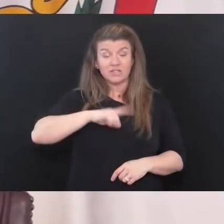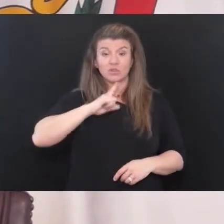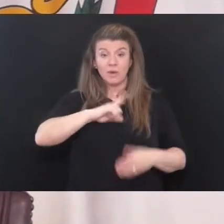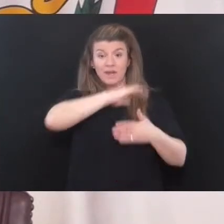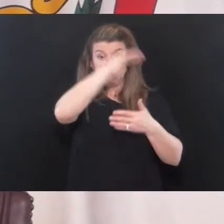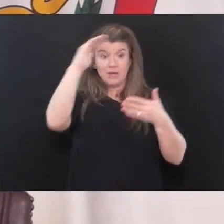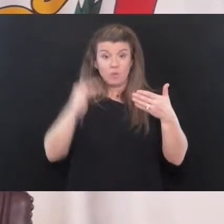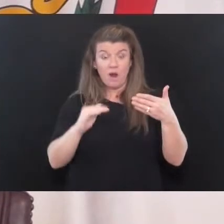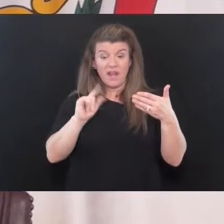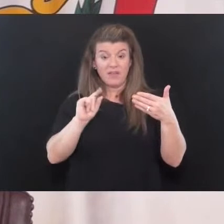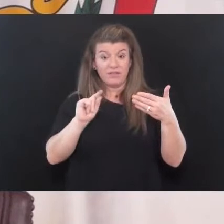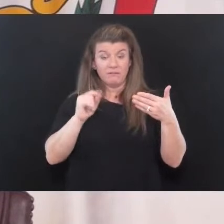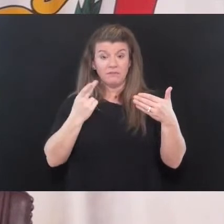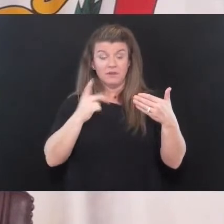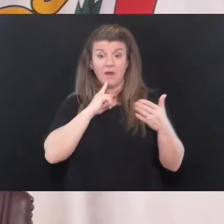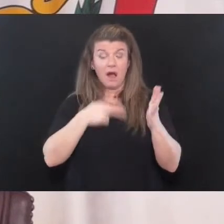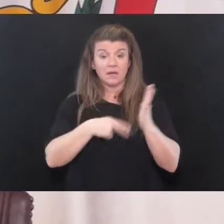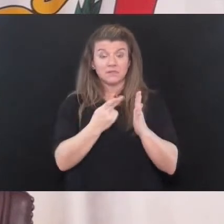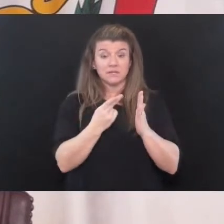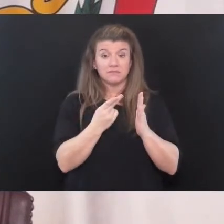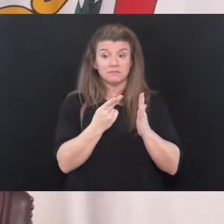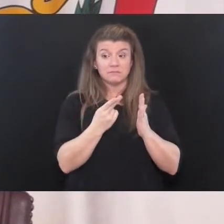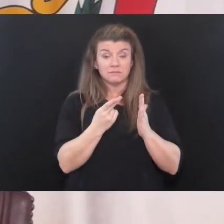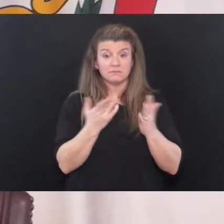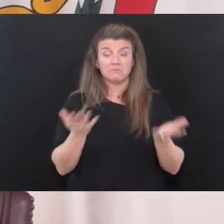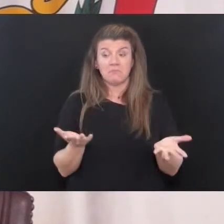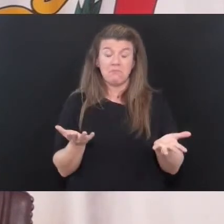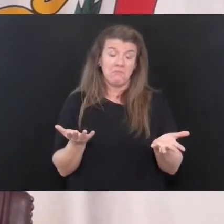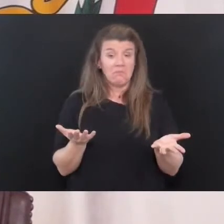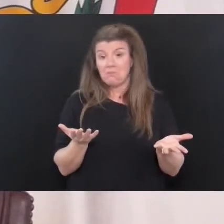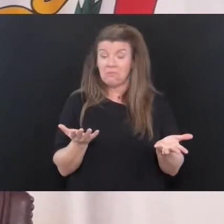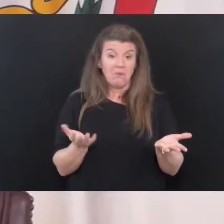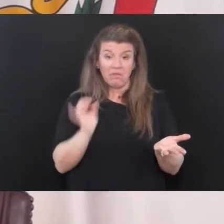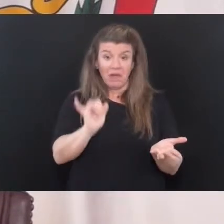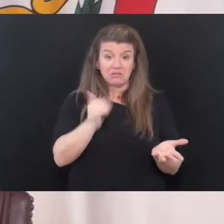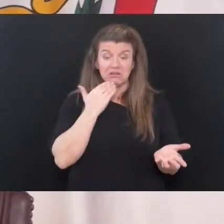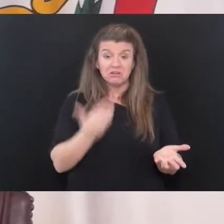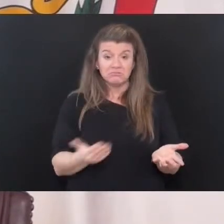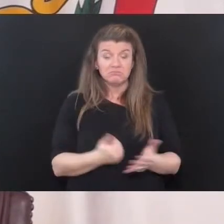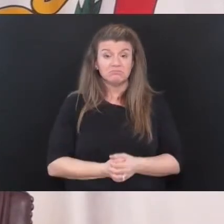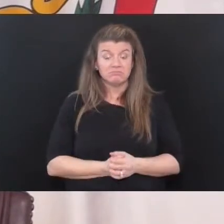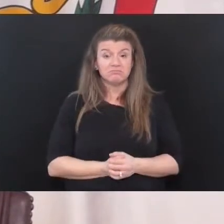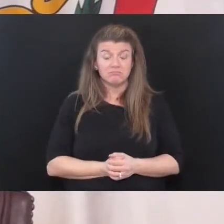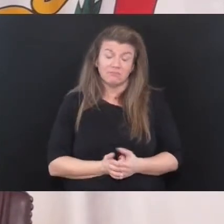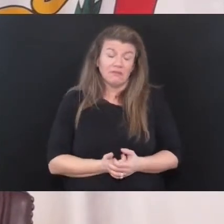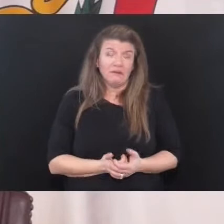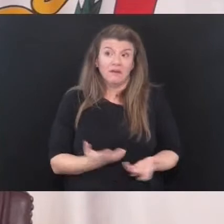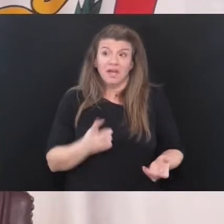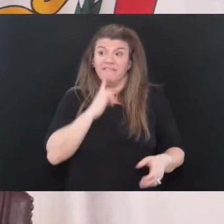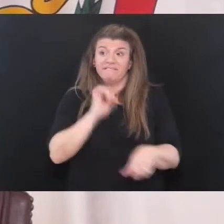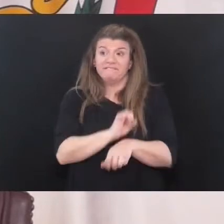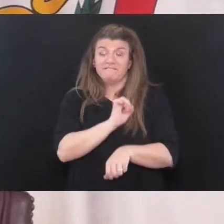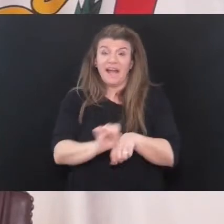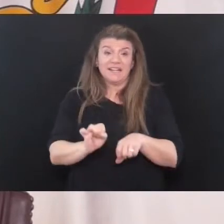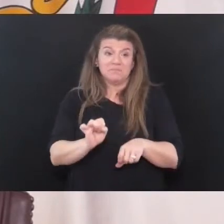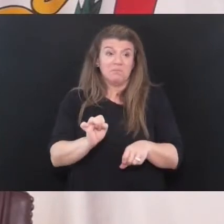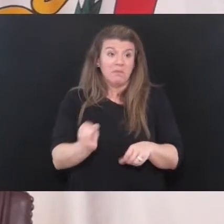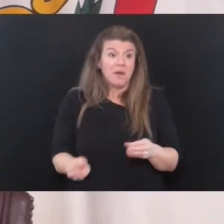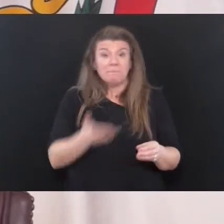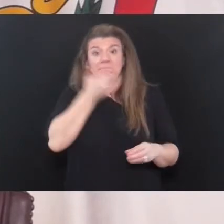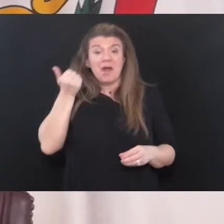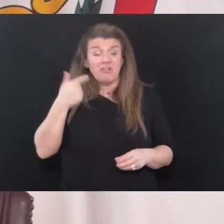20th, to be perfectly honest, is pretty dadgum good. In fact, it's better than pretty